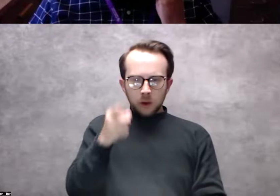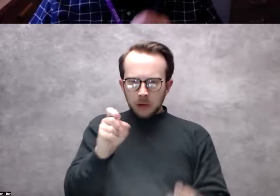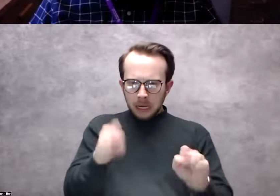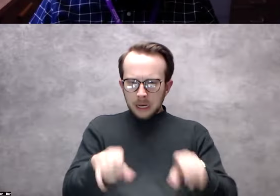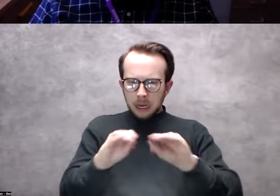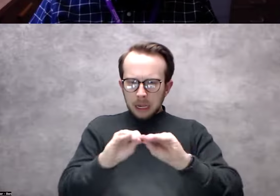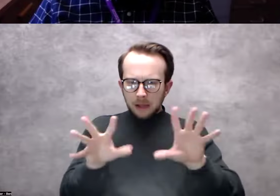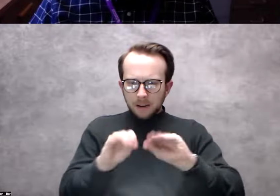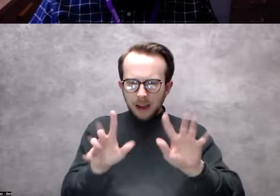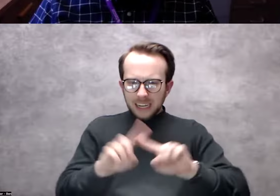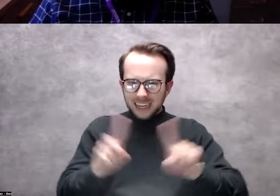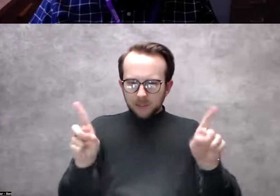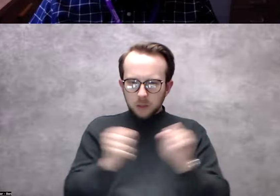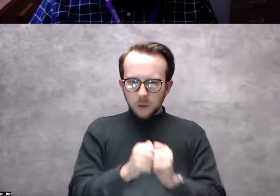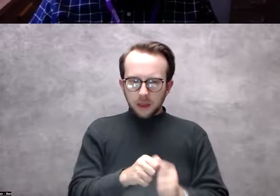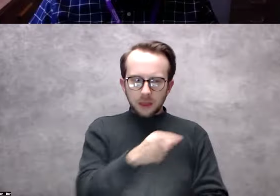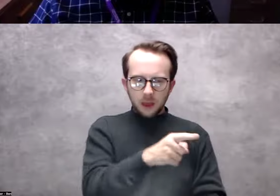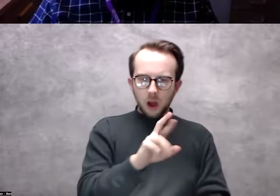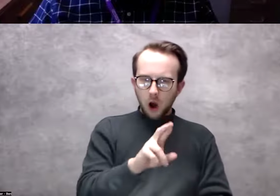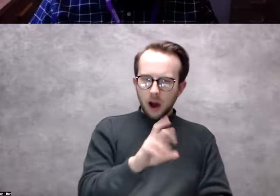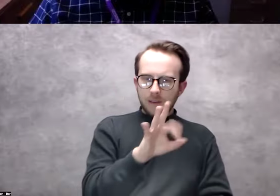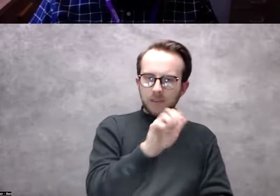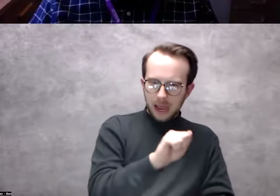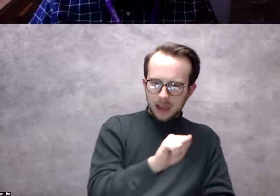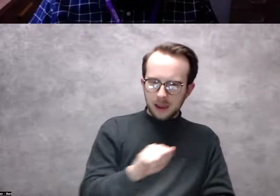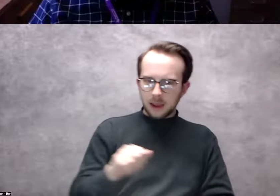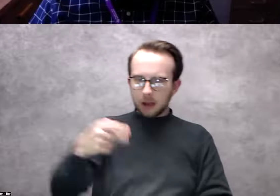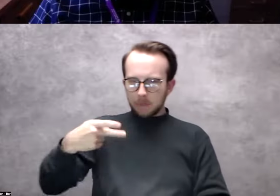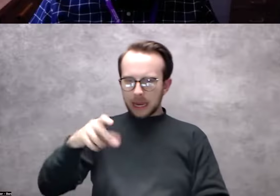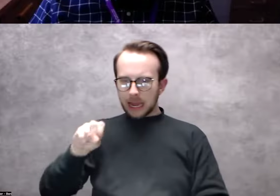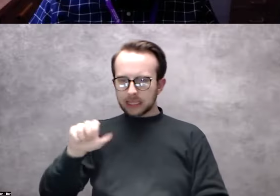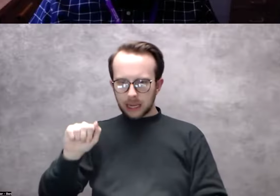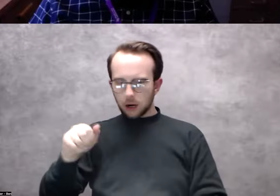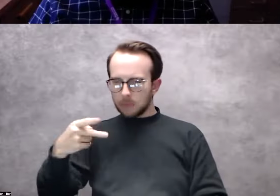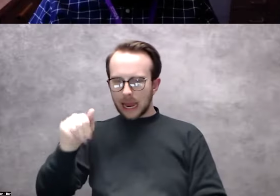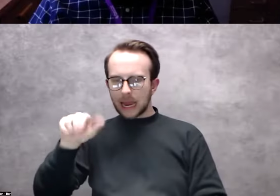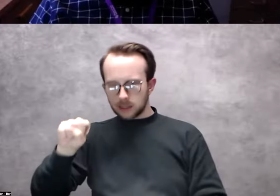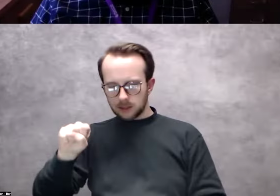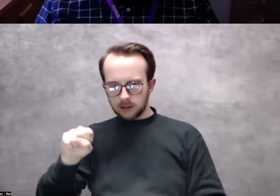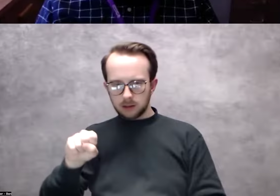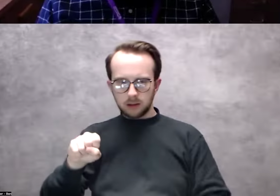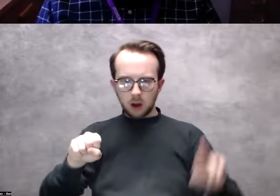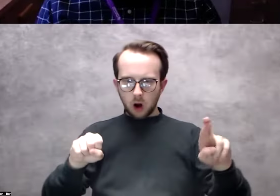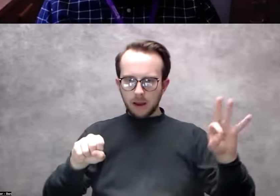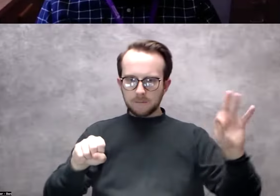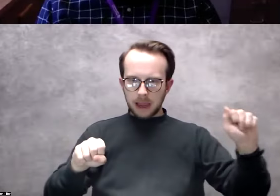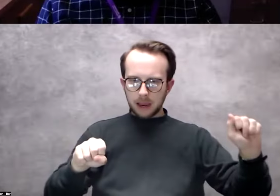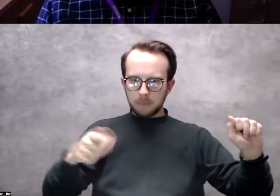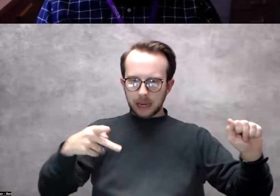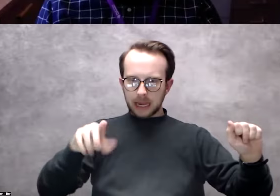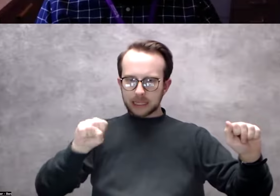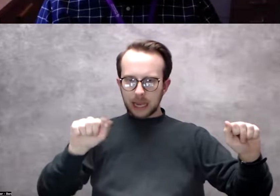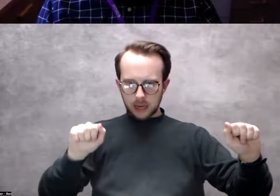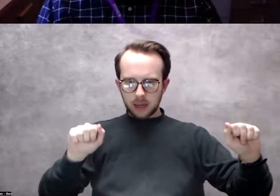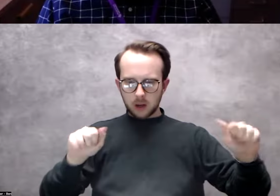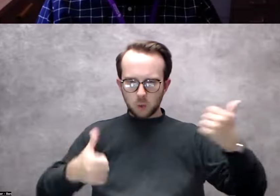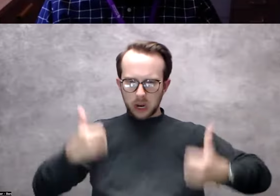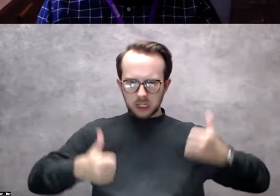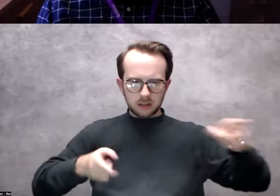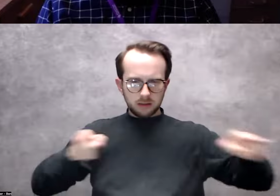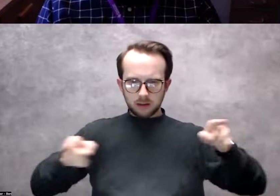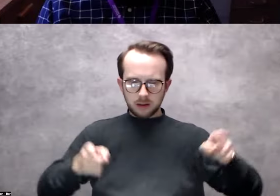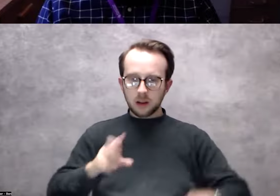the difference between an RFA and a PAS. Well, an RFA, one of the big